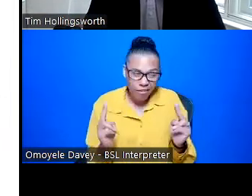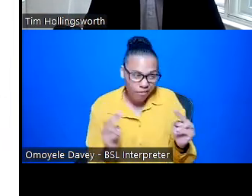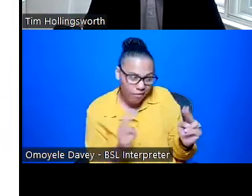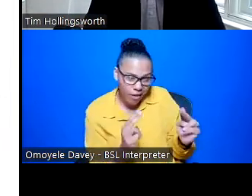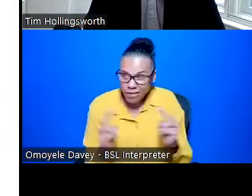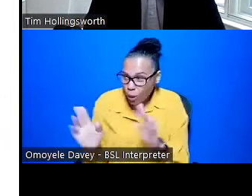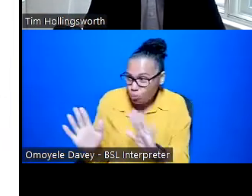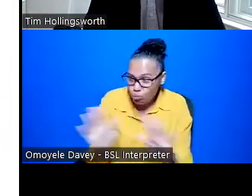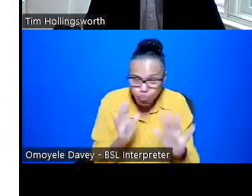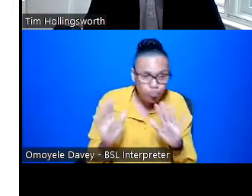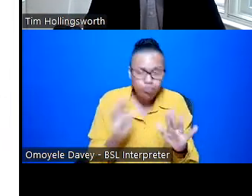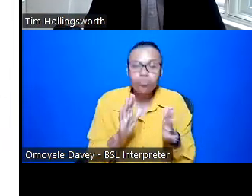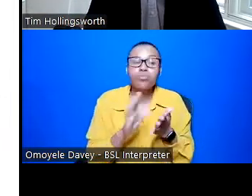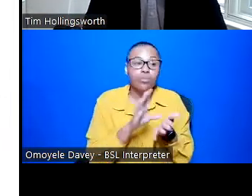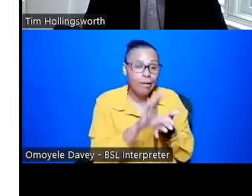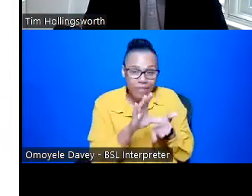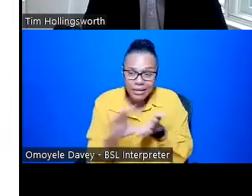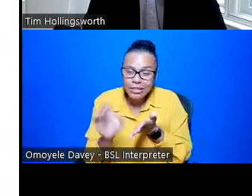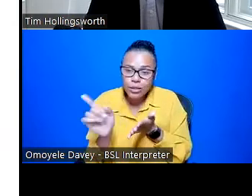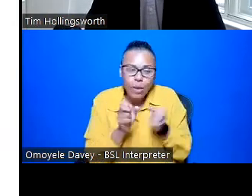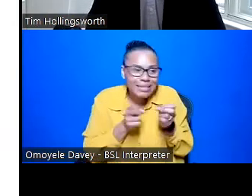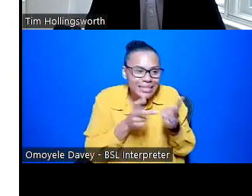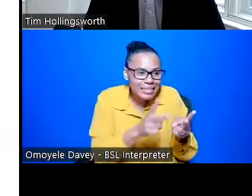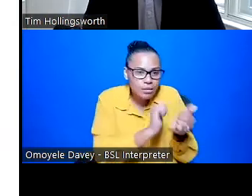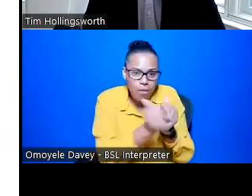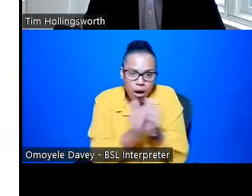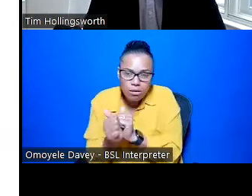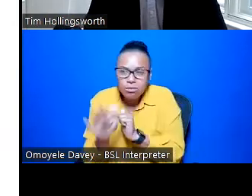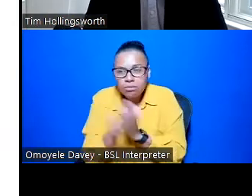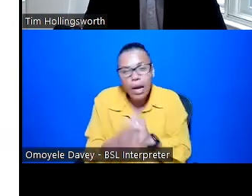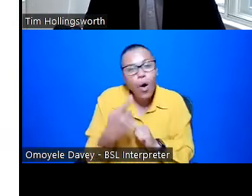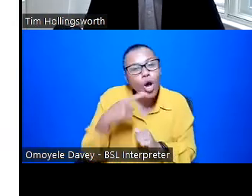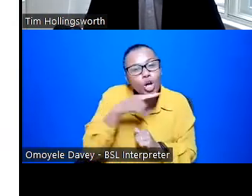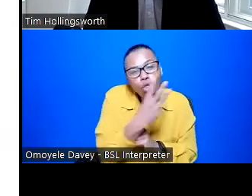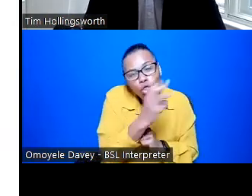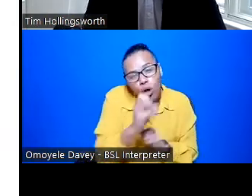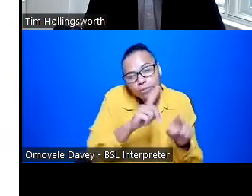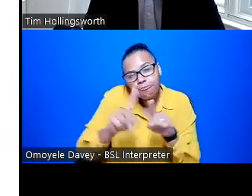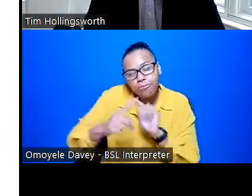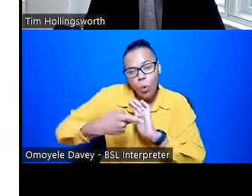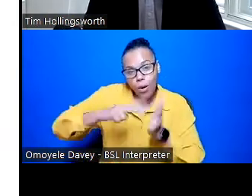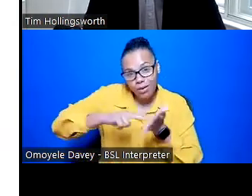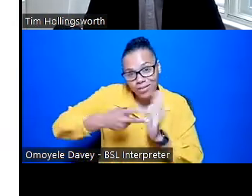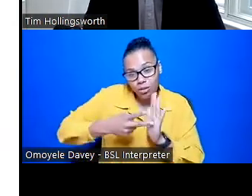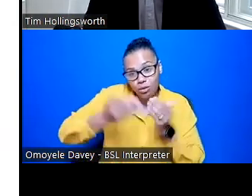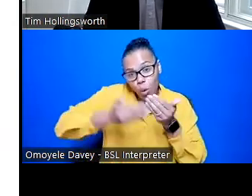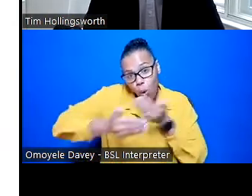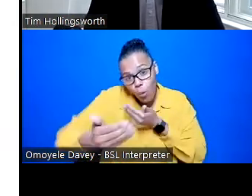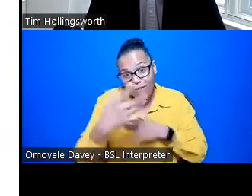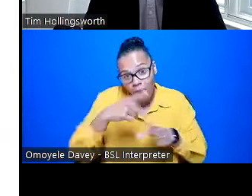what we've described as system partners, about 130 or so organisations, and over 5 years, about £500